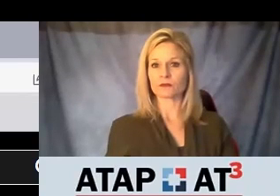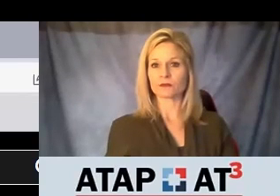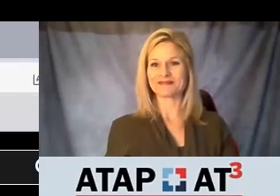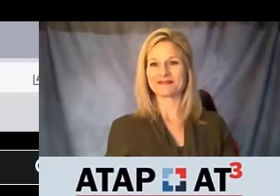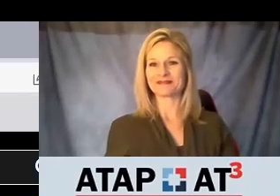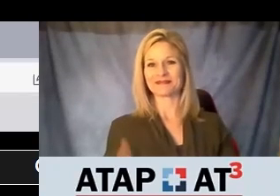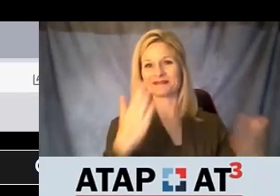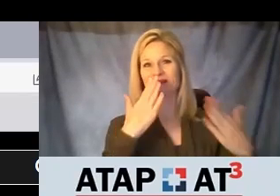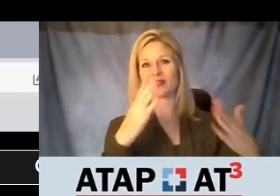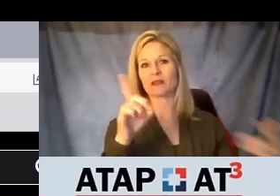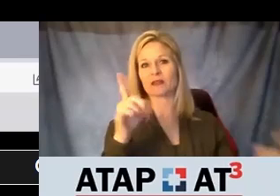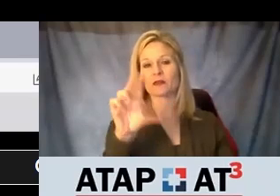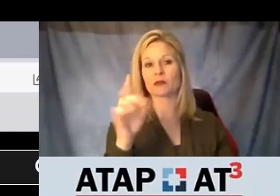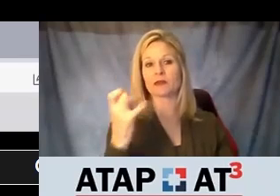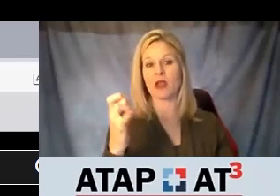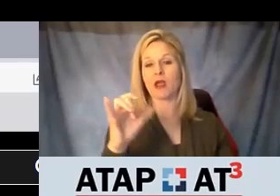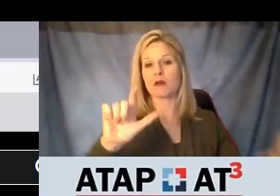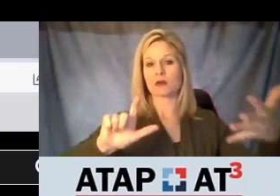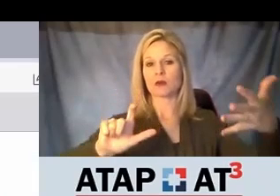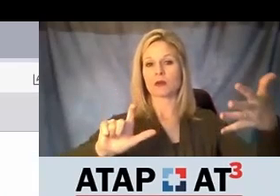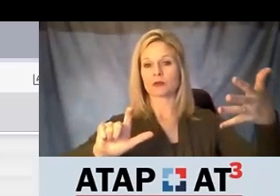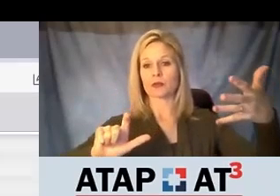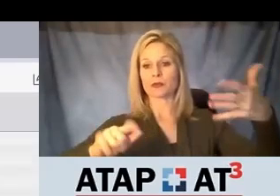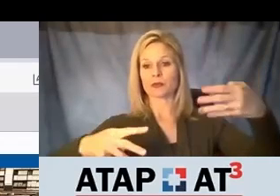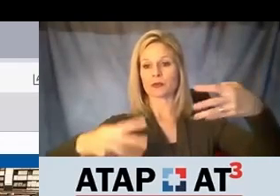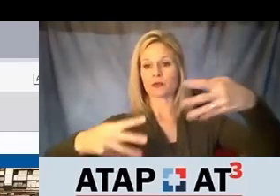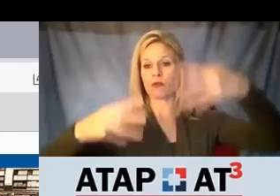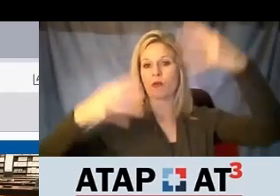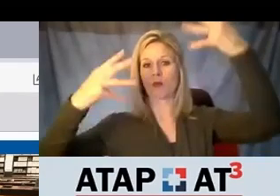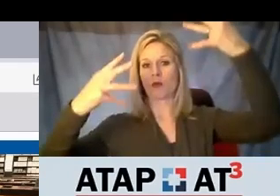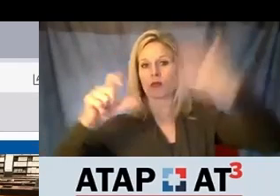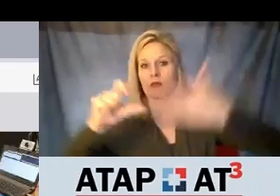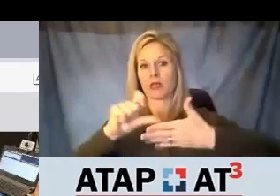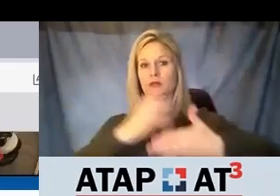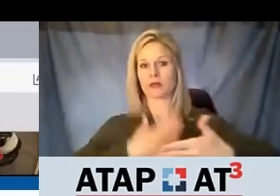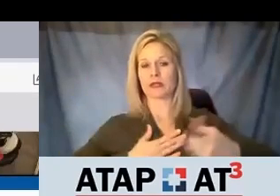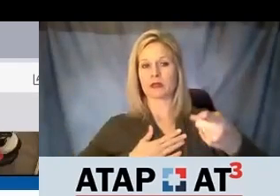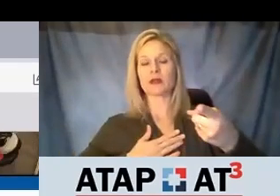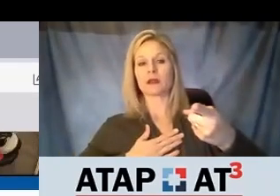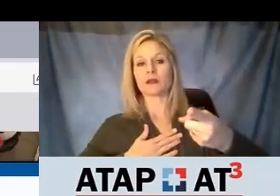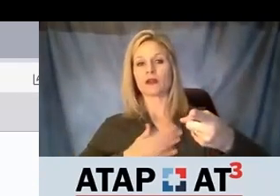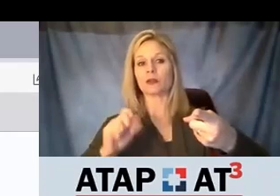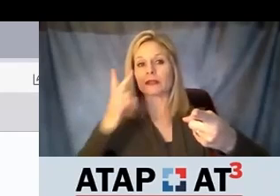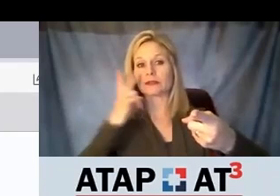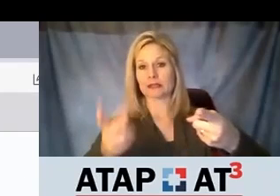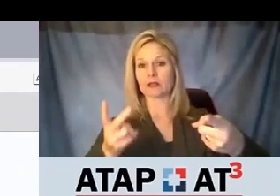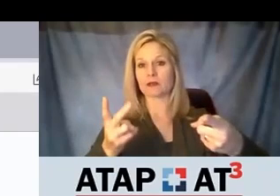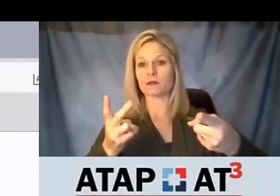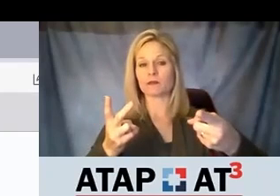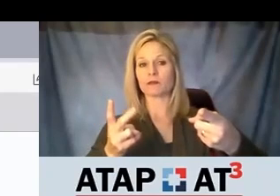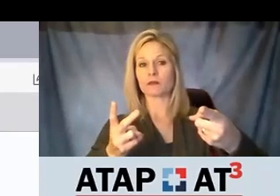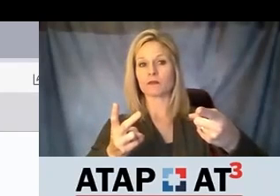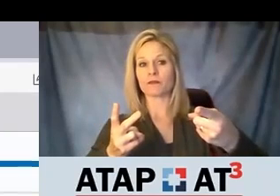Thank you, Donald. Now, would you scroll down the page, please? You can see this is a part